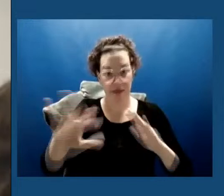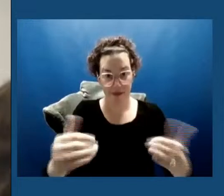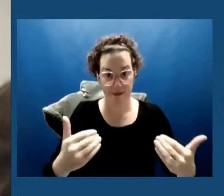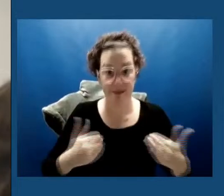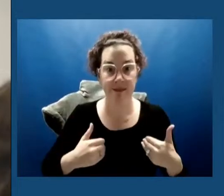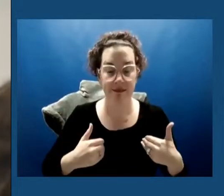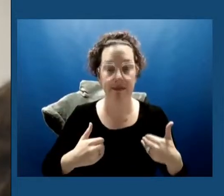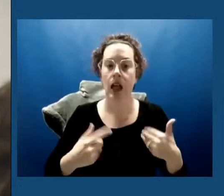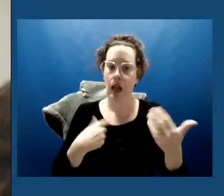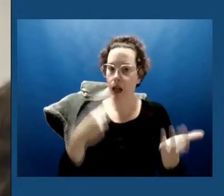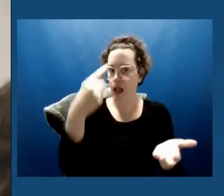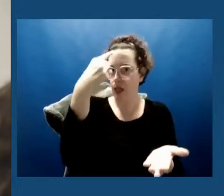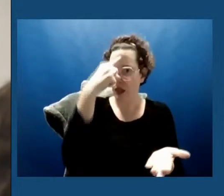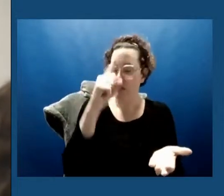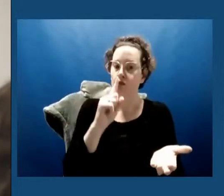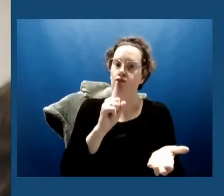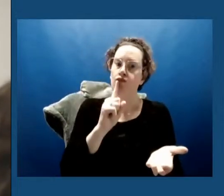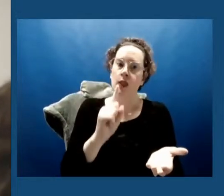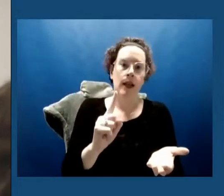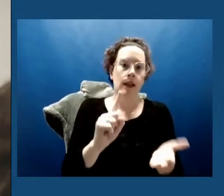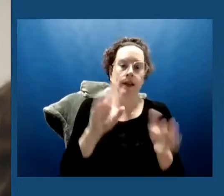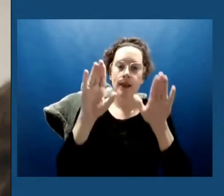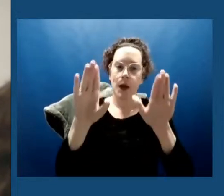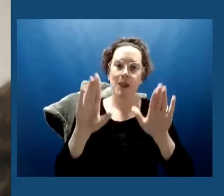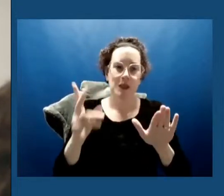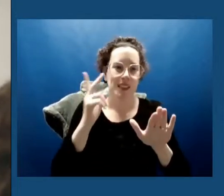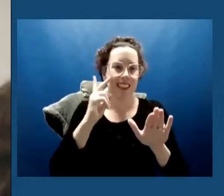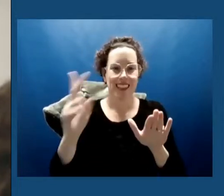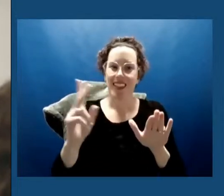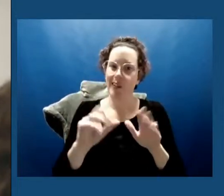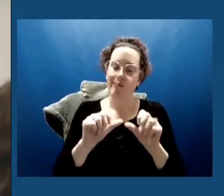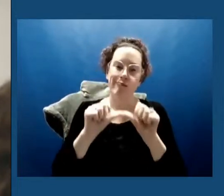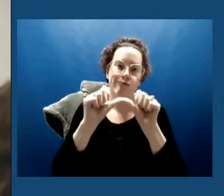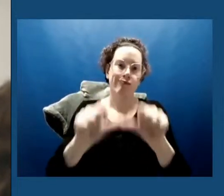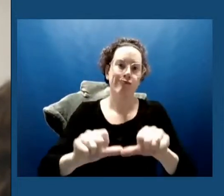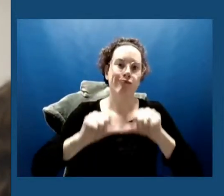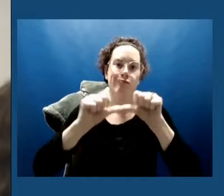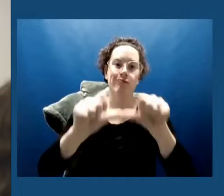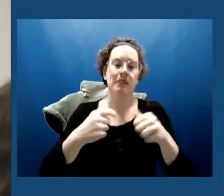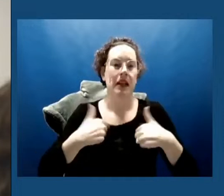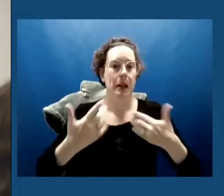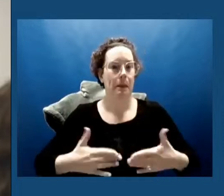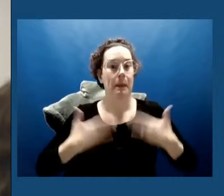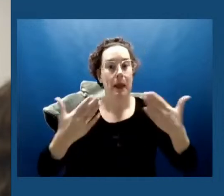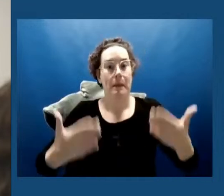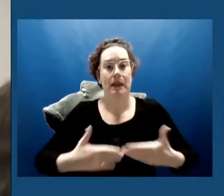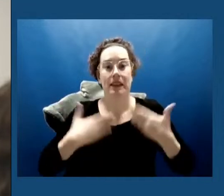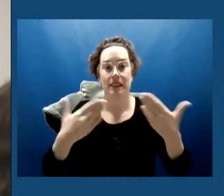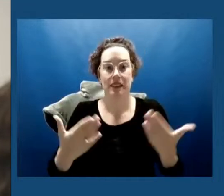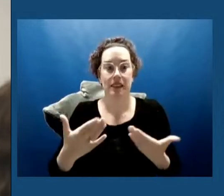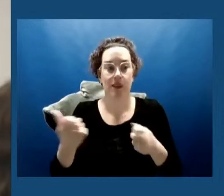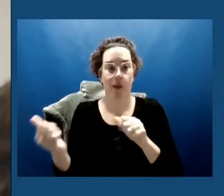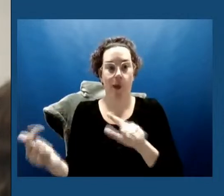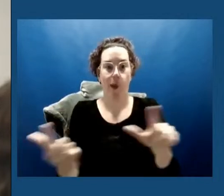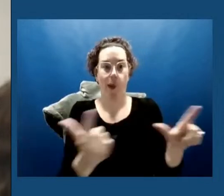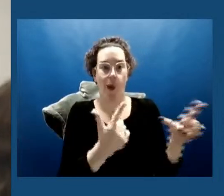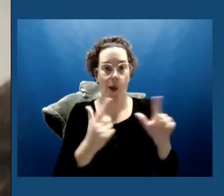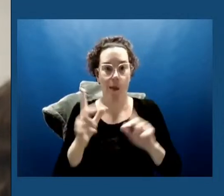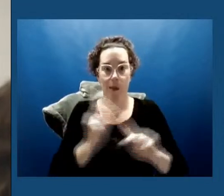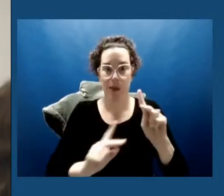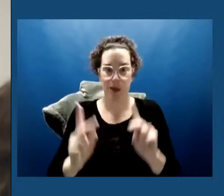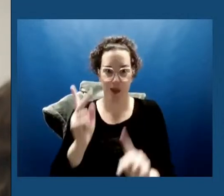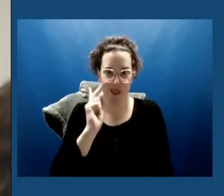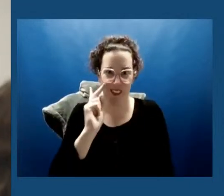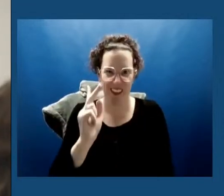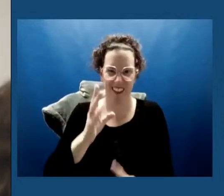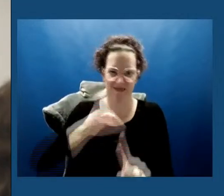think it's just fantastic to see it continue, and I'm just glad that everybody is really seeing the emphasis on